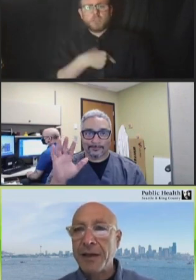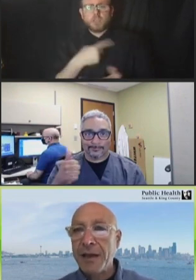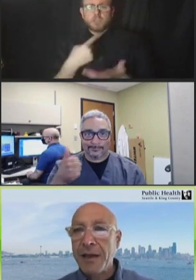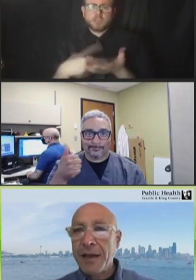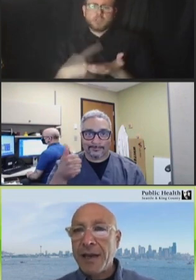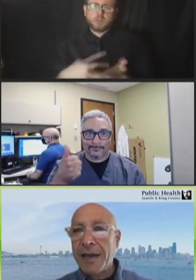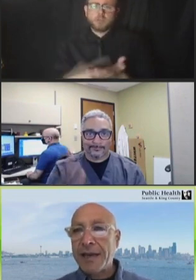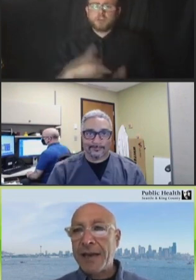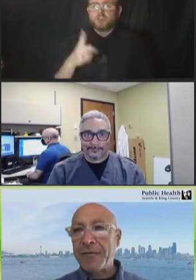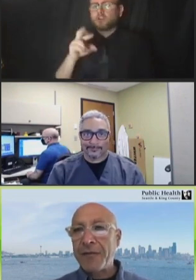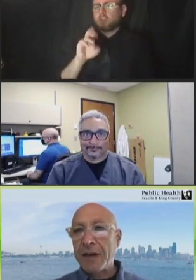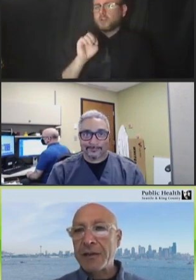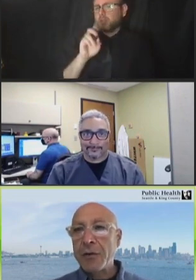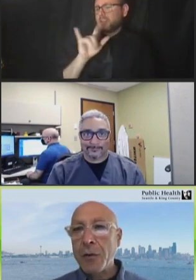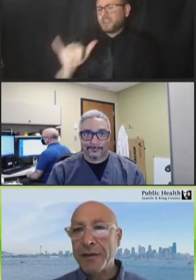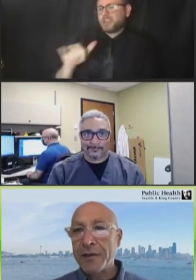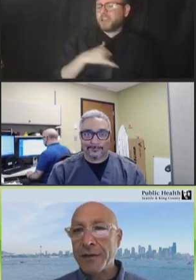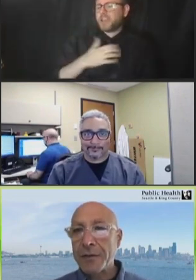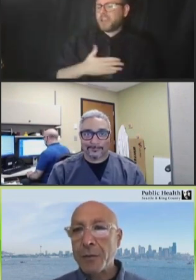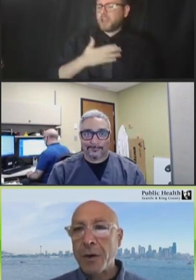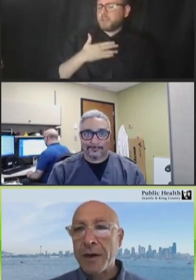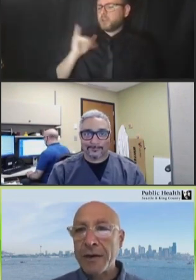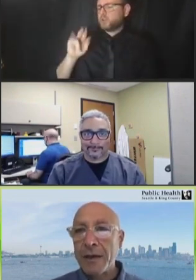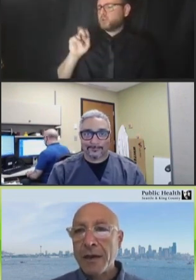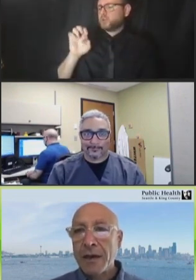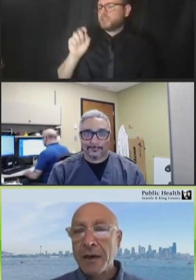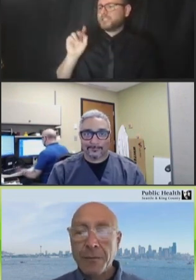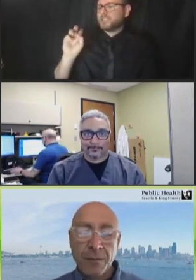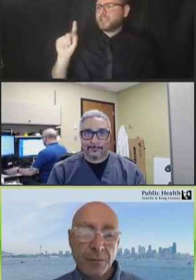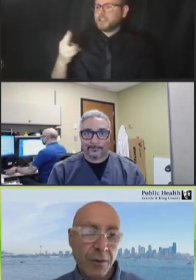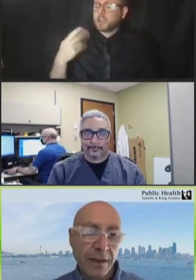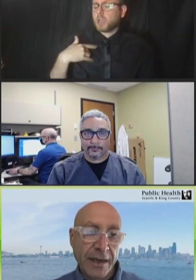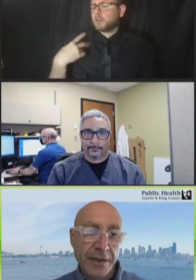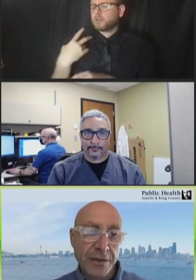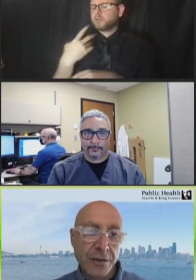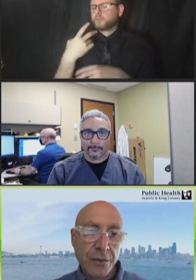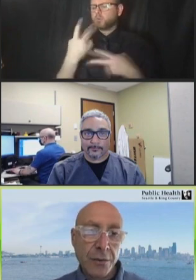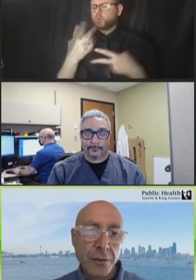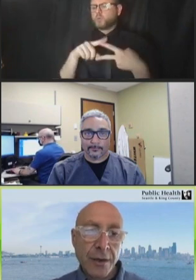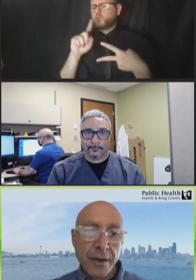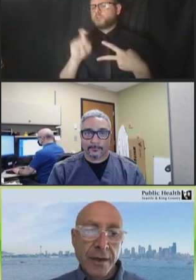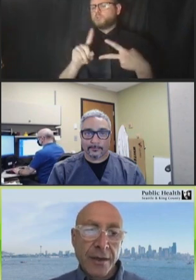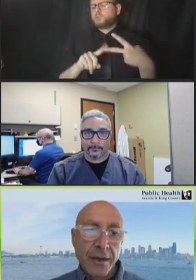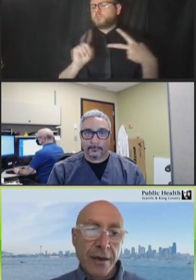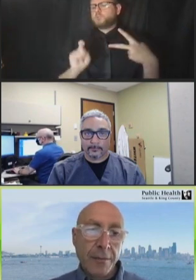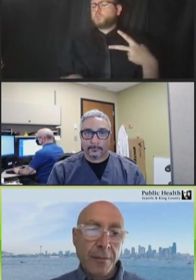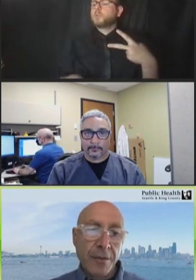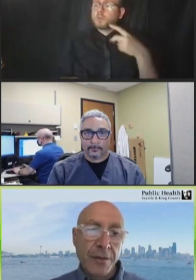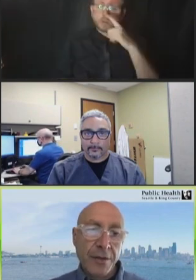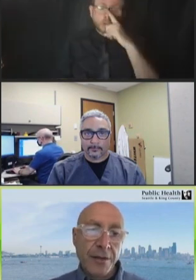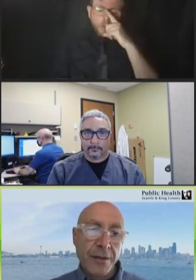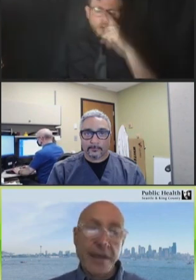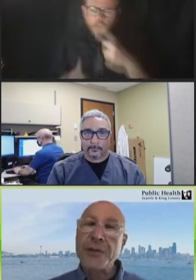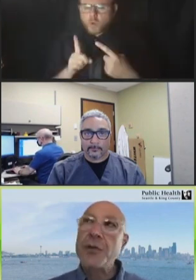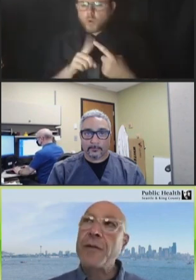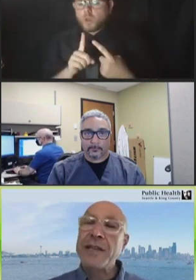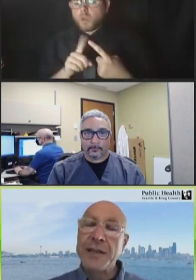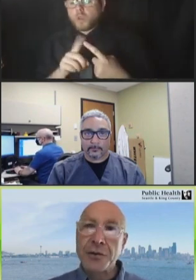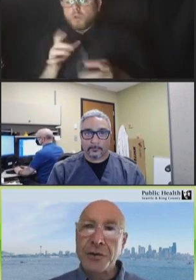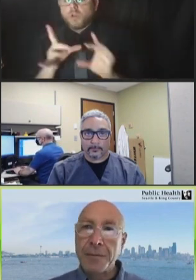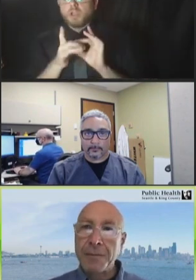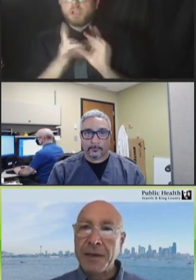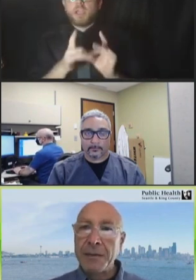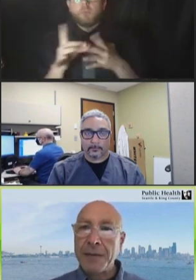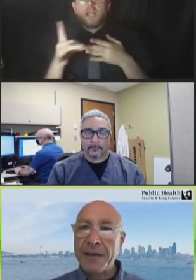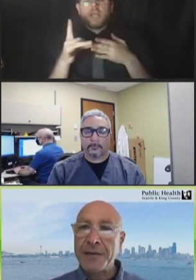Juneteenth. And have two questions. One related to the issue of